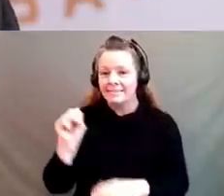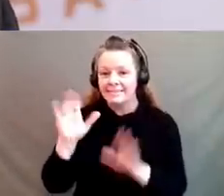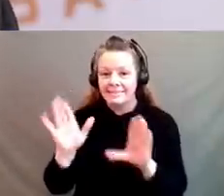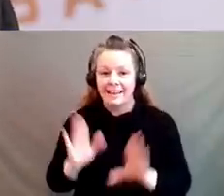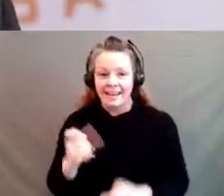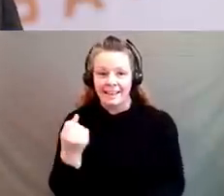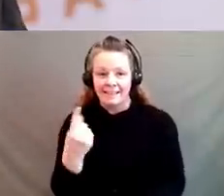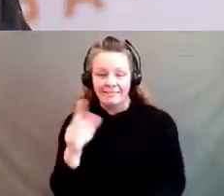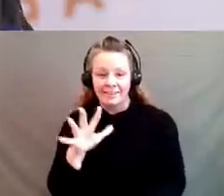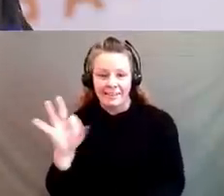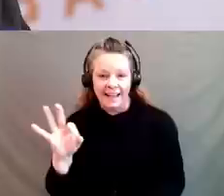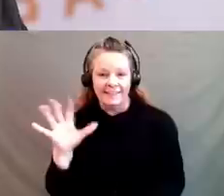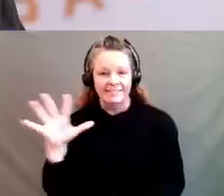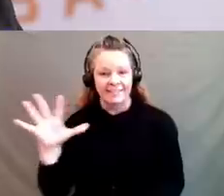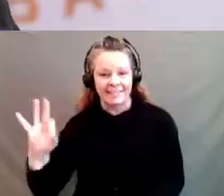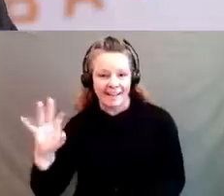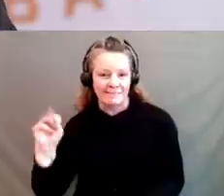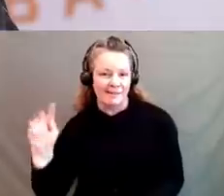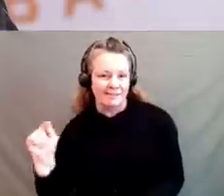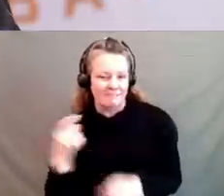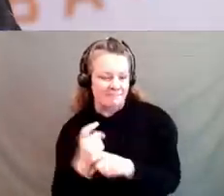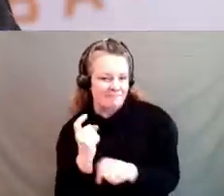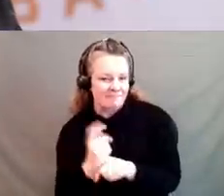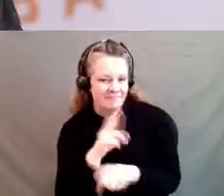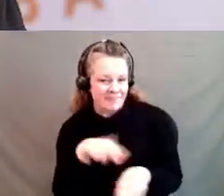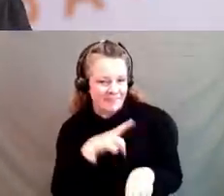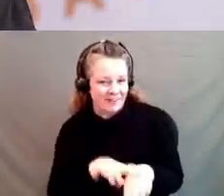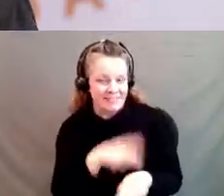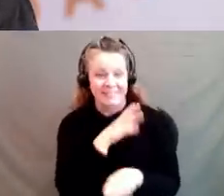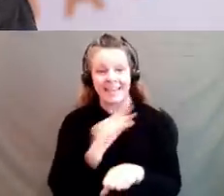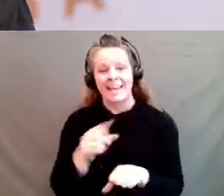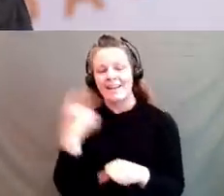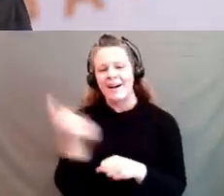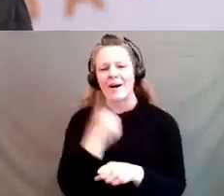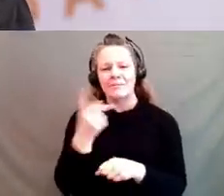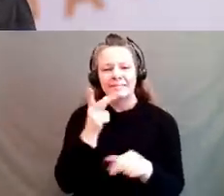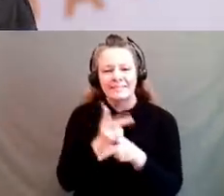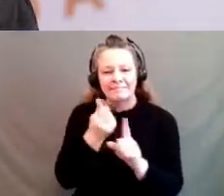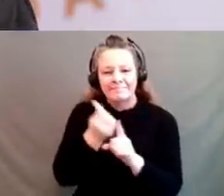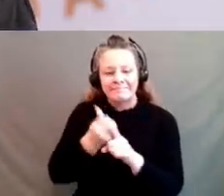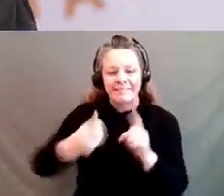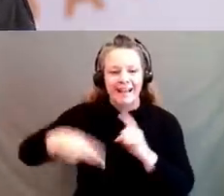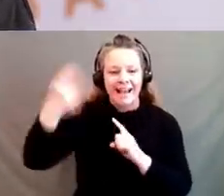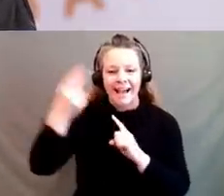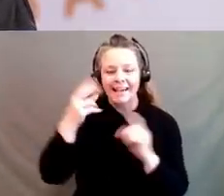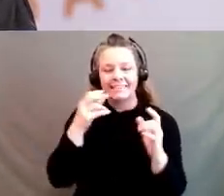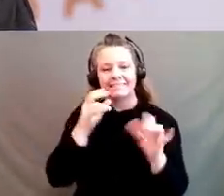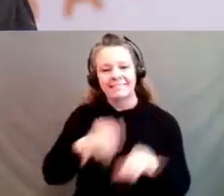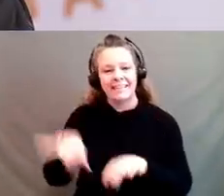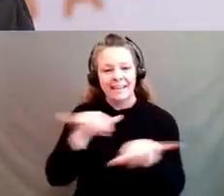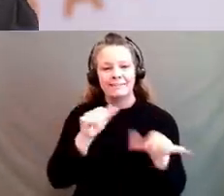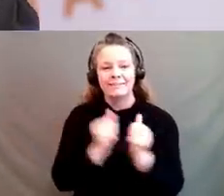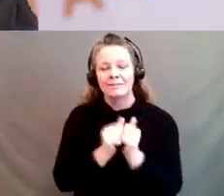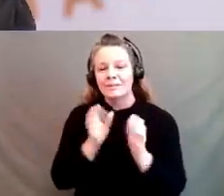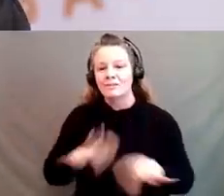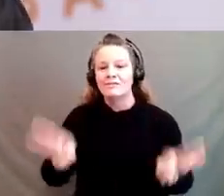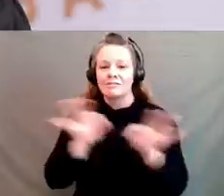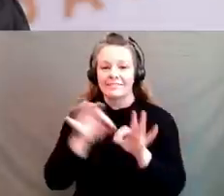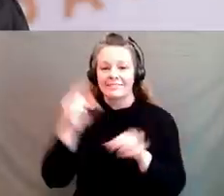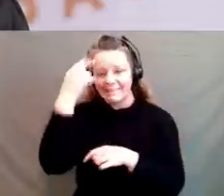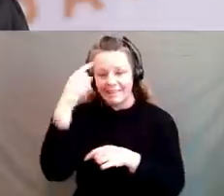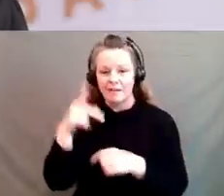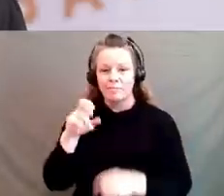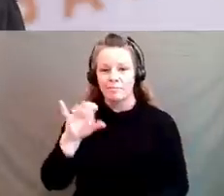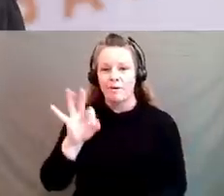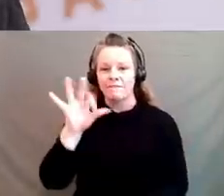course, and consistently hold yourself to high standards with your critical thinking and portfolio project submissions in